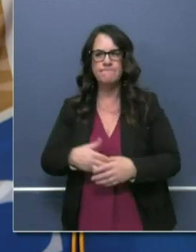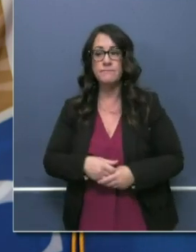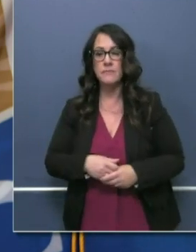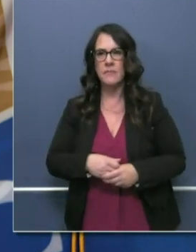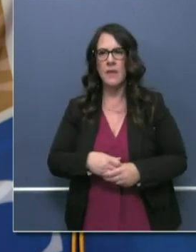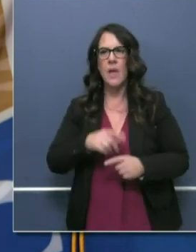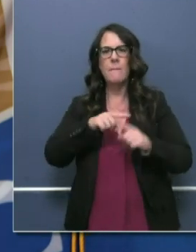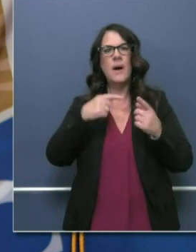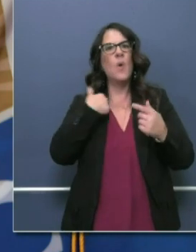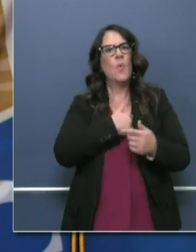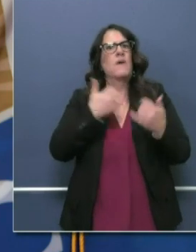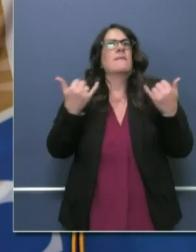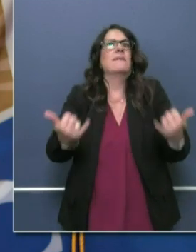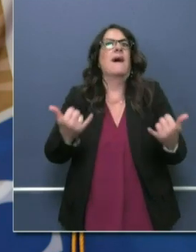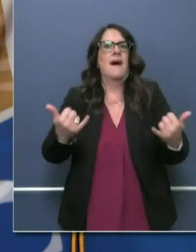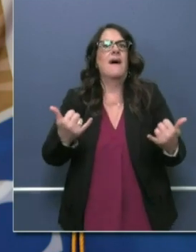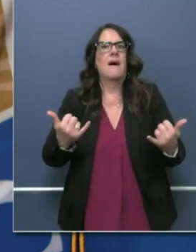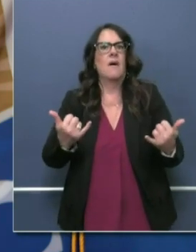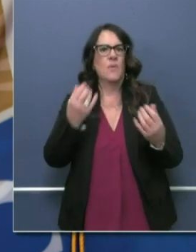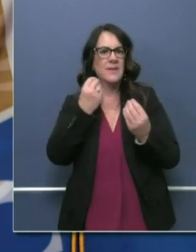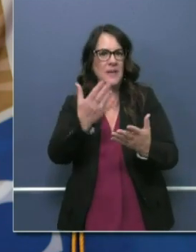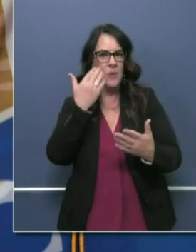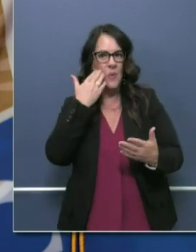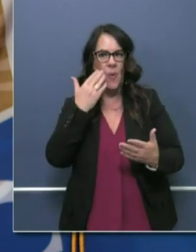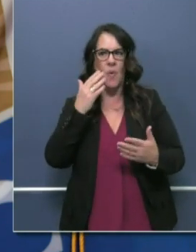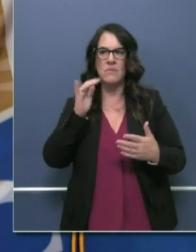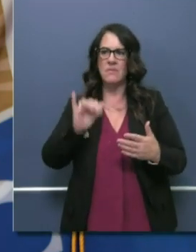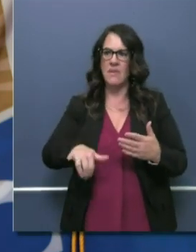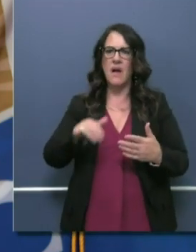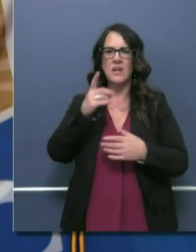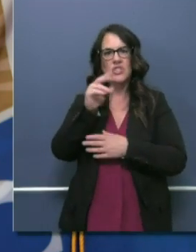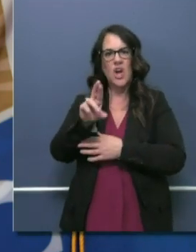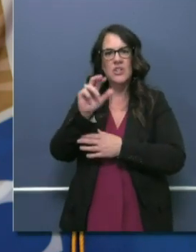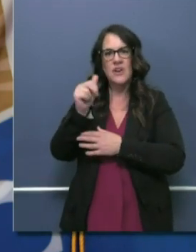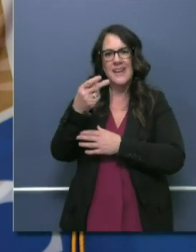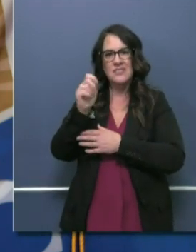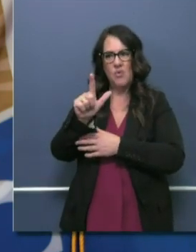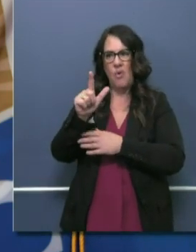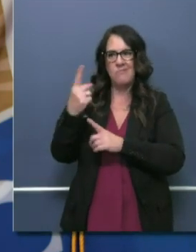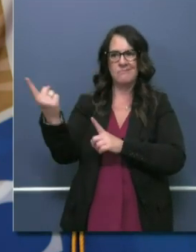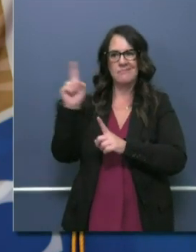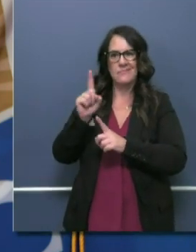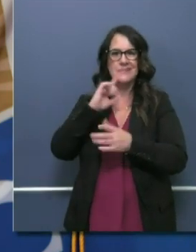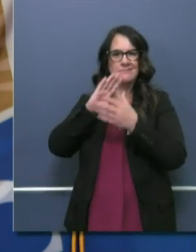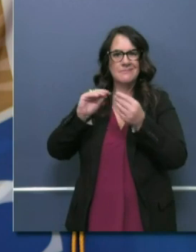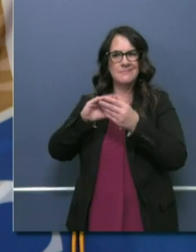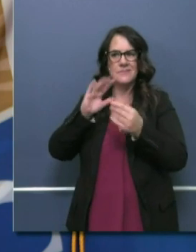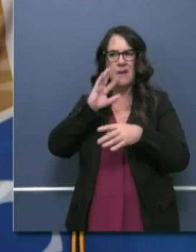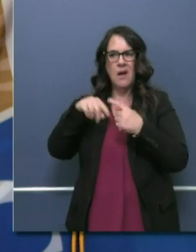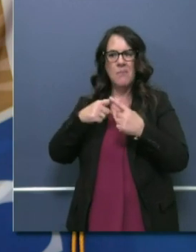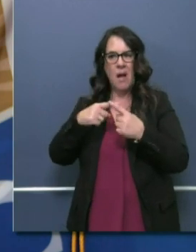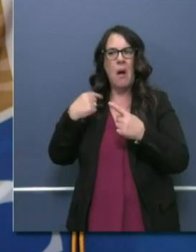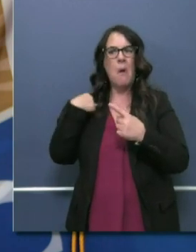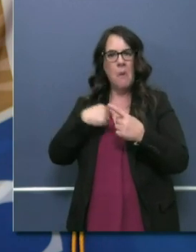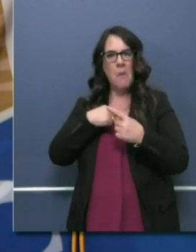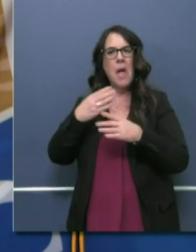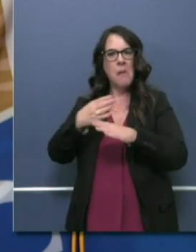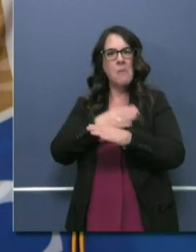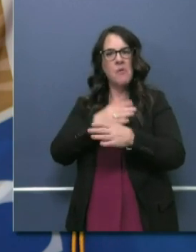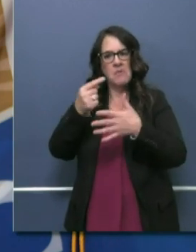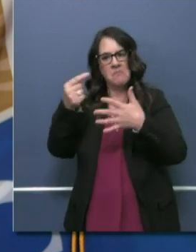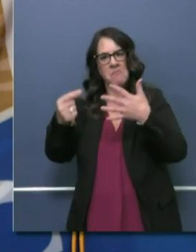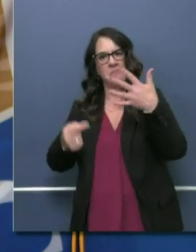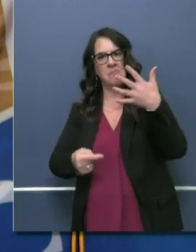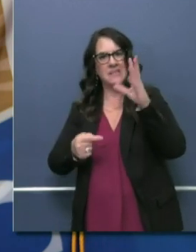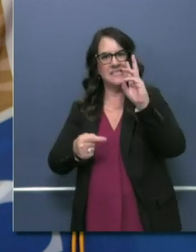in a position today with that health report card that Dr. Angel put out to be able to be making the announcement we are